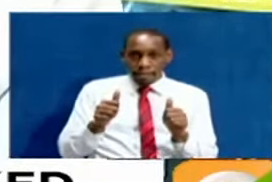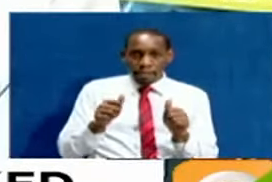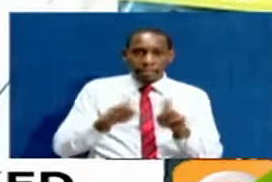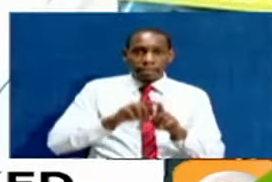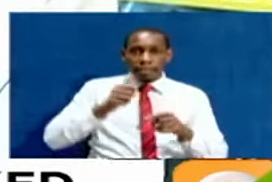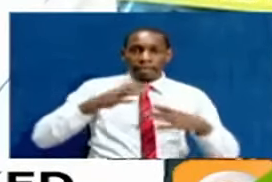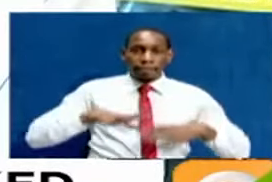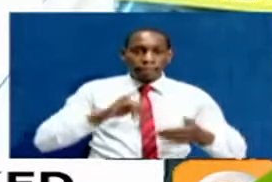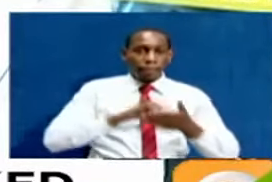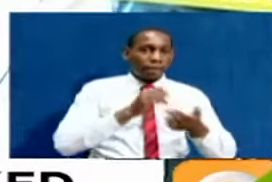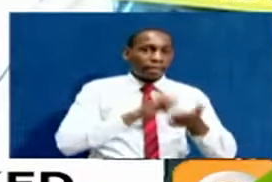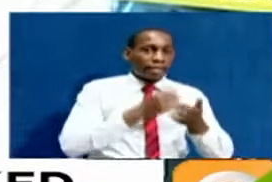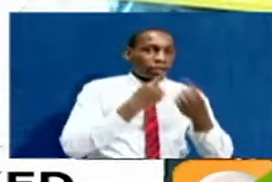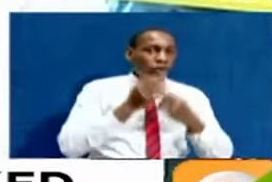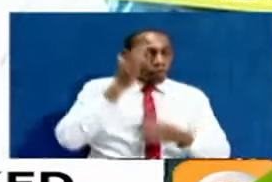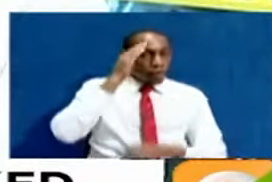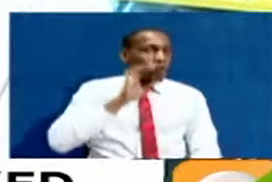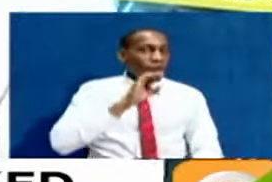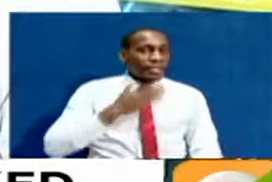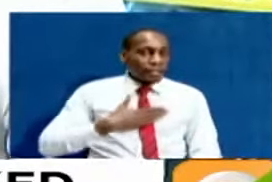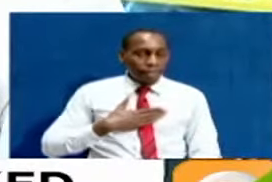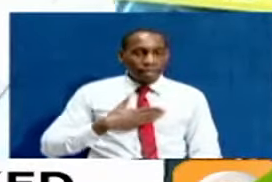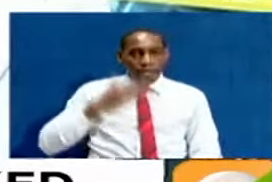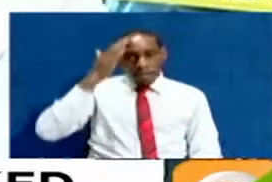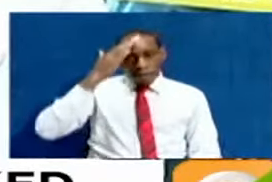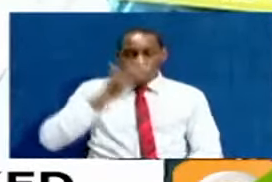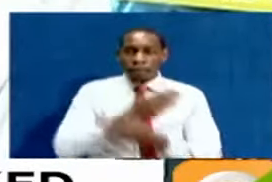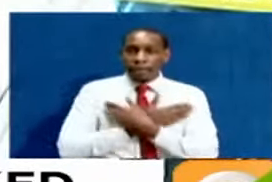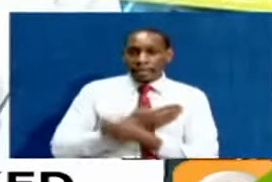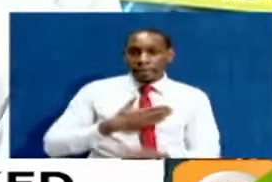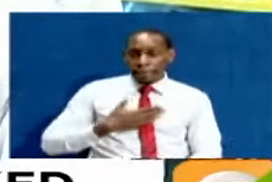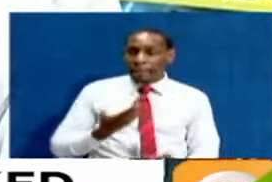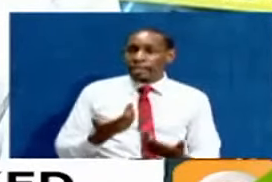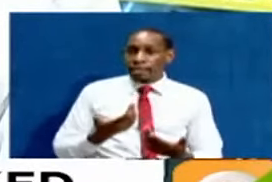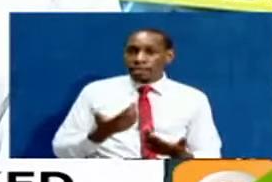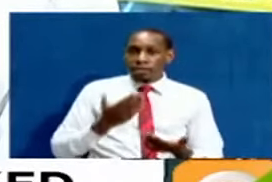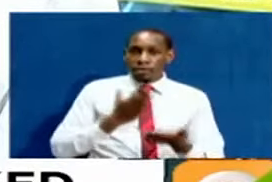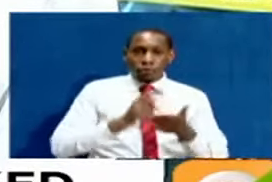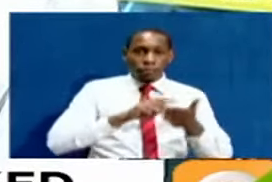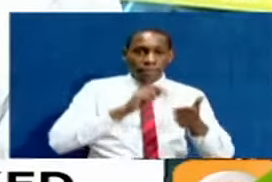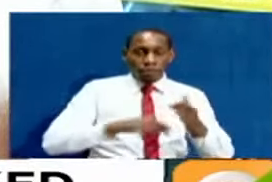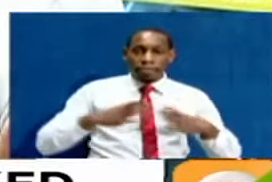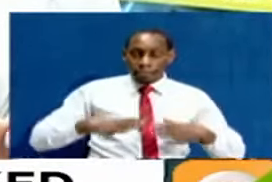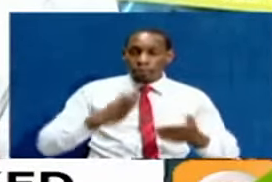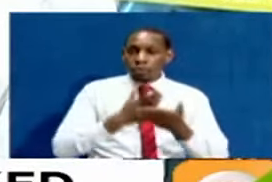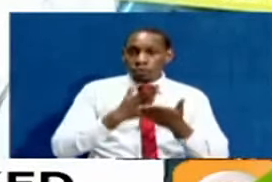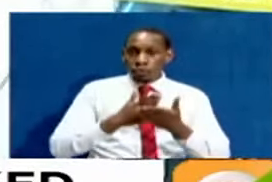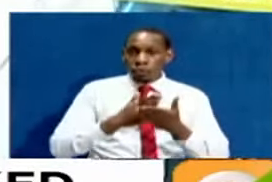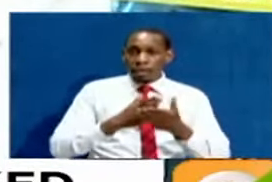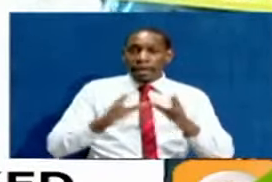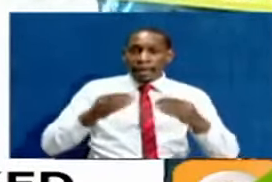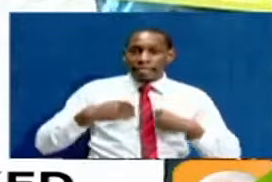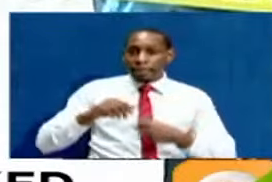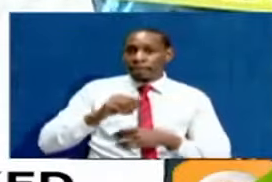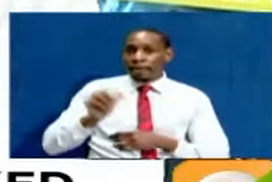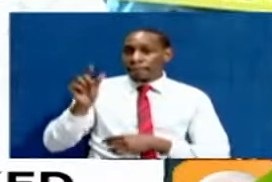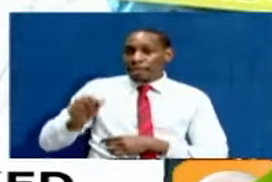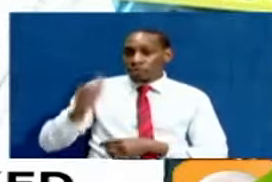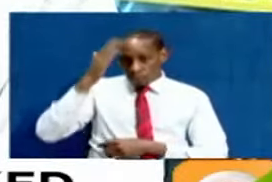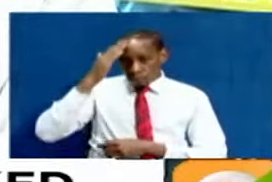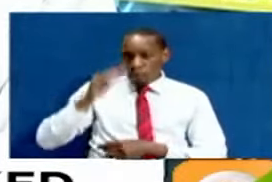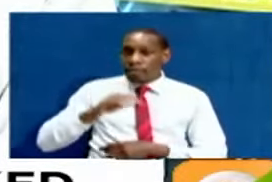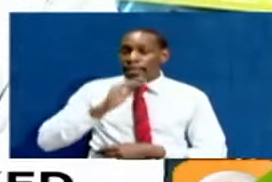of people you speak to will say, I know my cousin, my friend, whatnot. So increasingly, people are saying, hey, someone I know actually has died